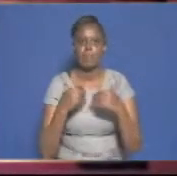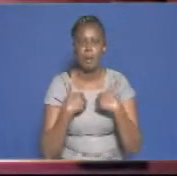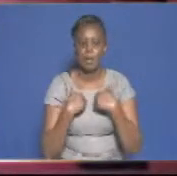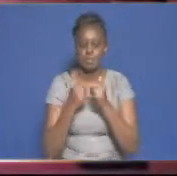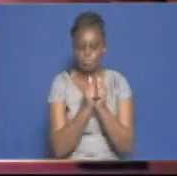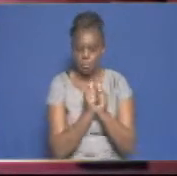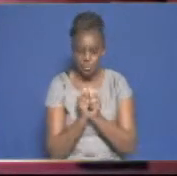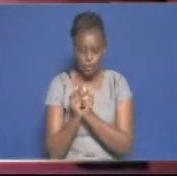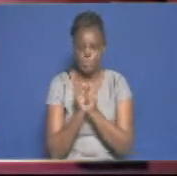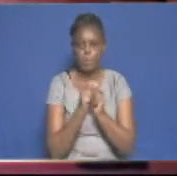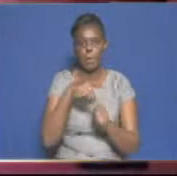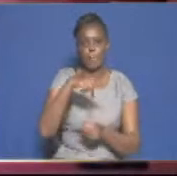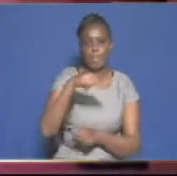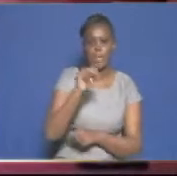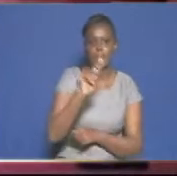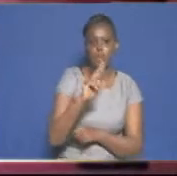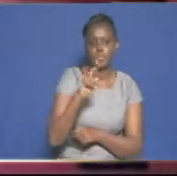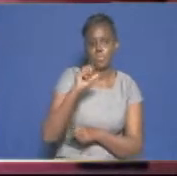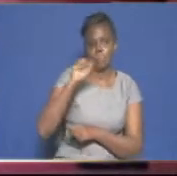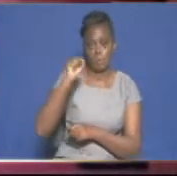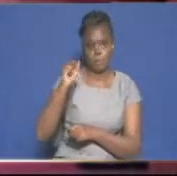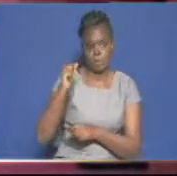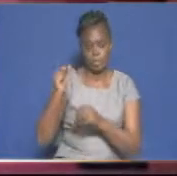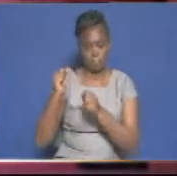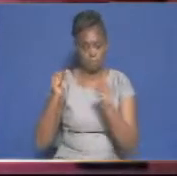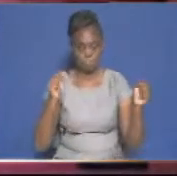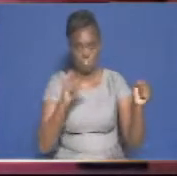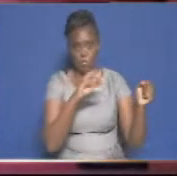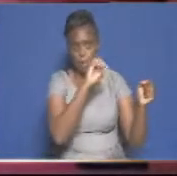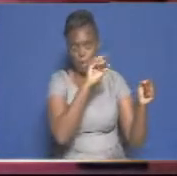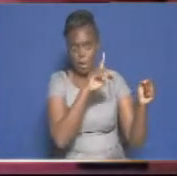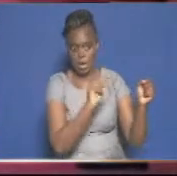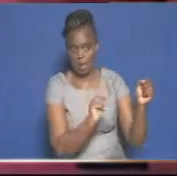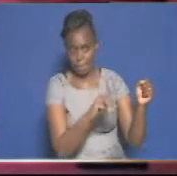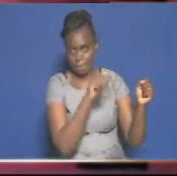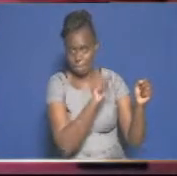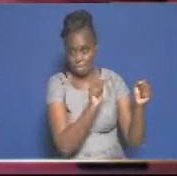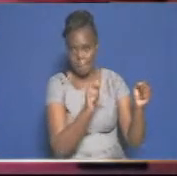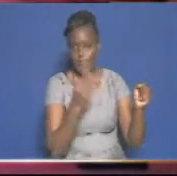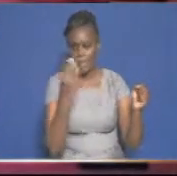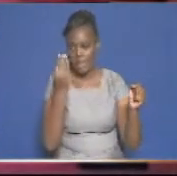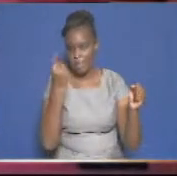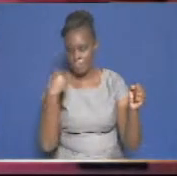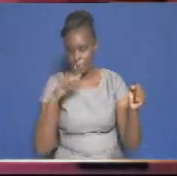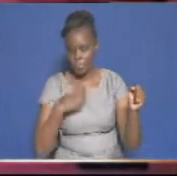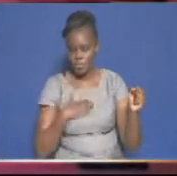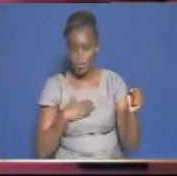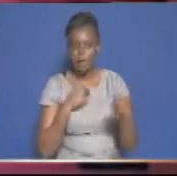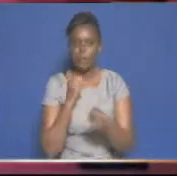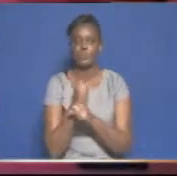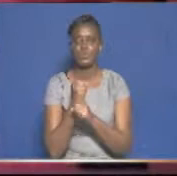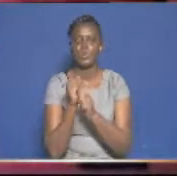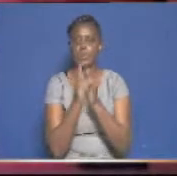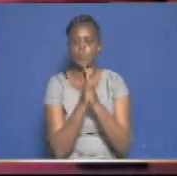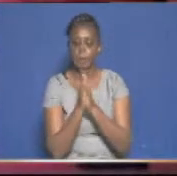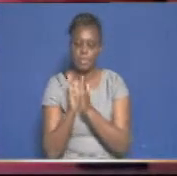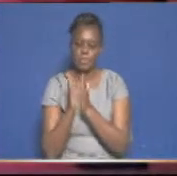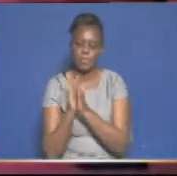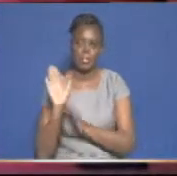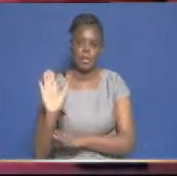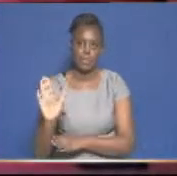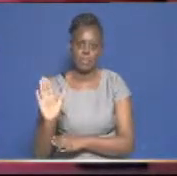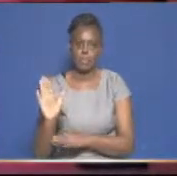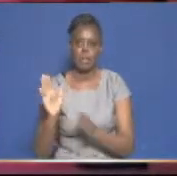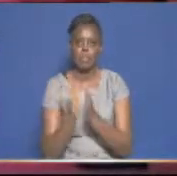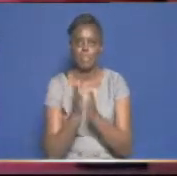know, I was on the PNU side, he was on the ODM side, but it was actually easier for me to work with him than our